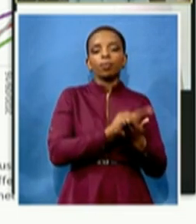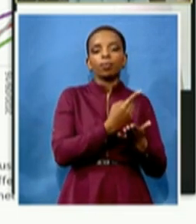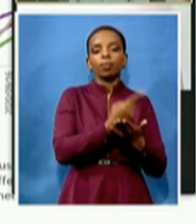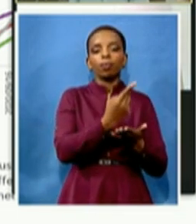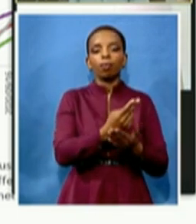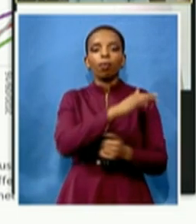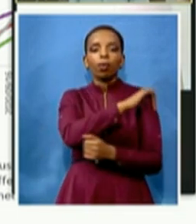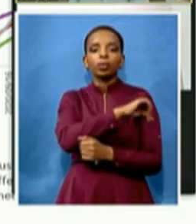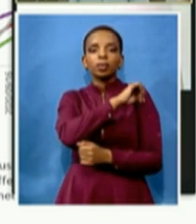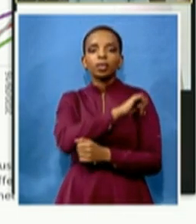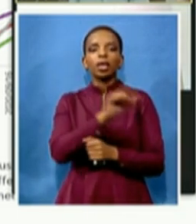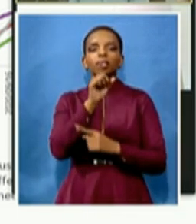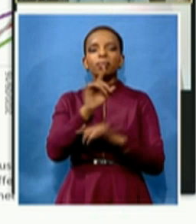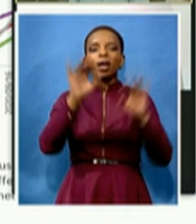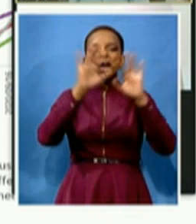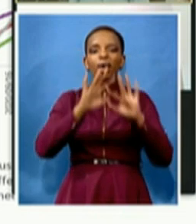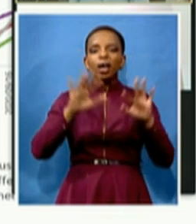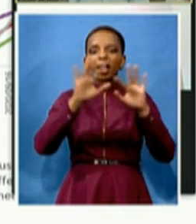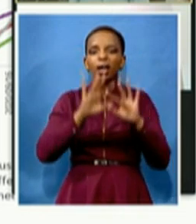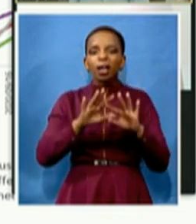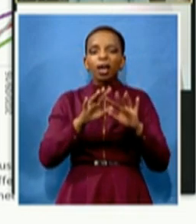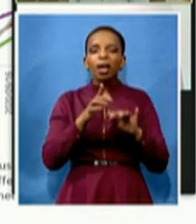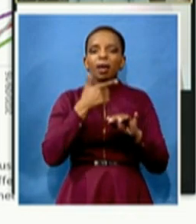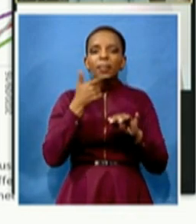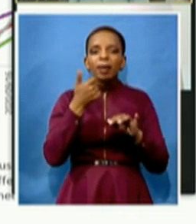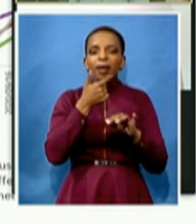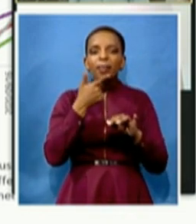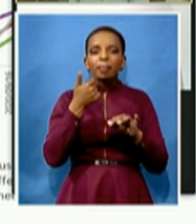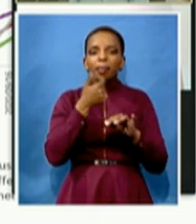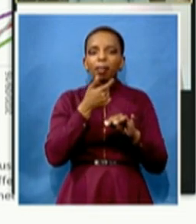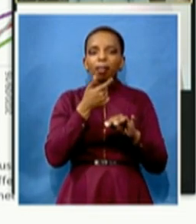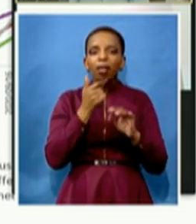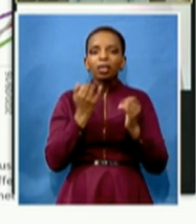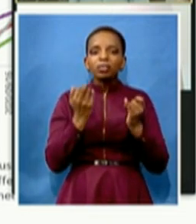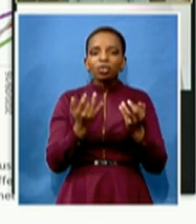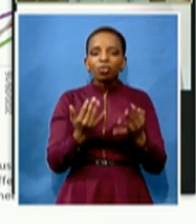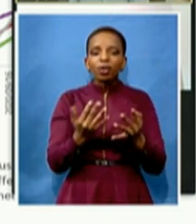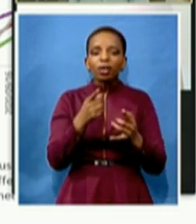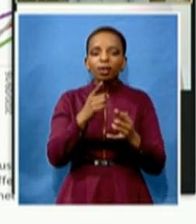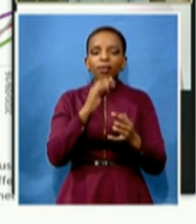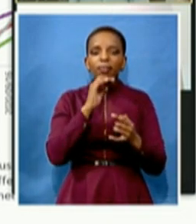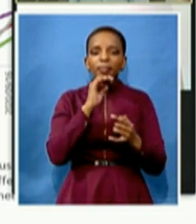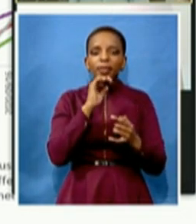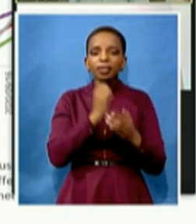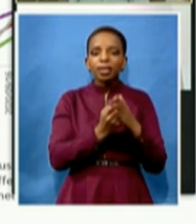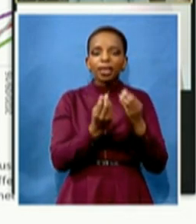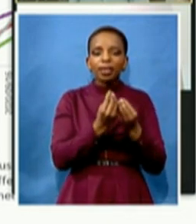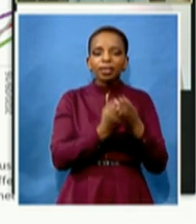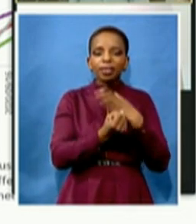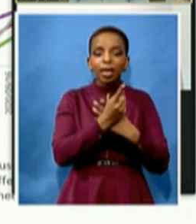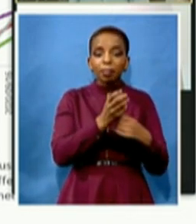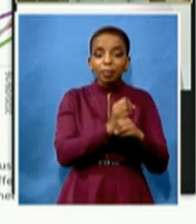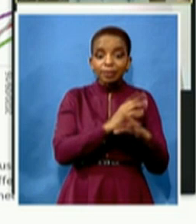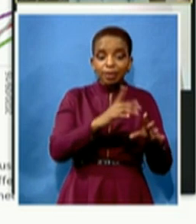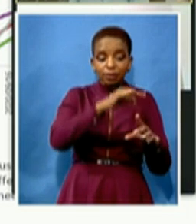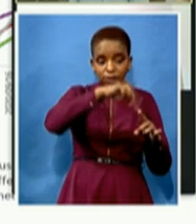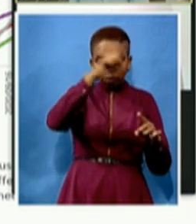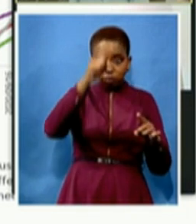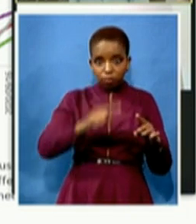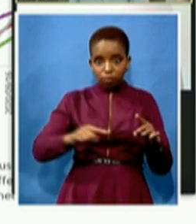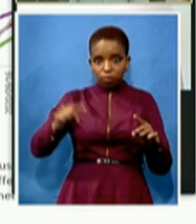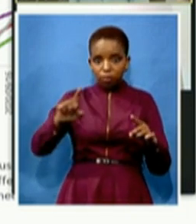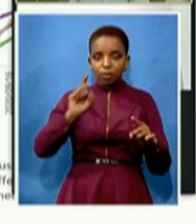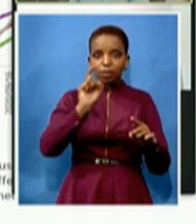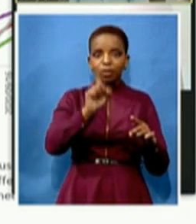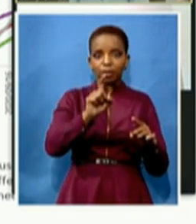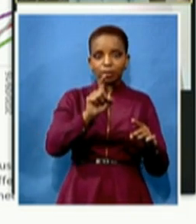show scenarios 1, 3, and 4, which use different assumptions for the effect